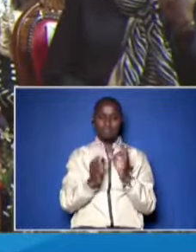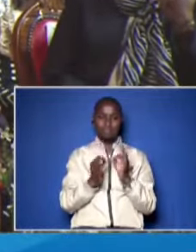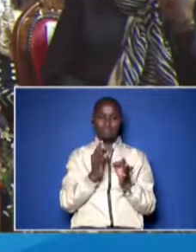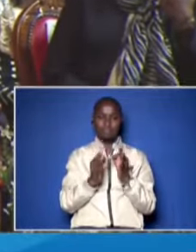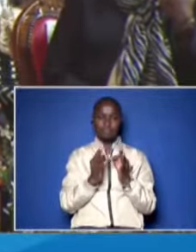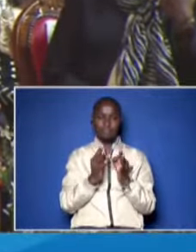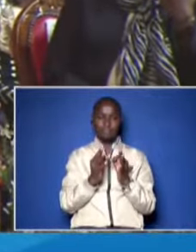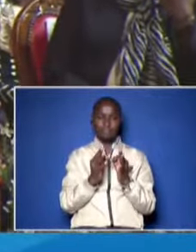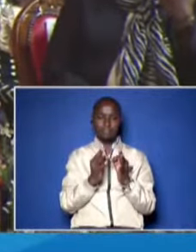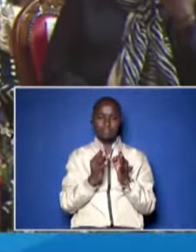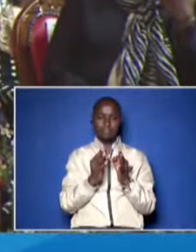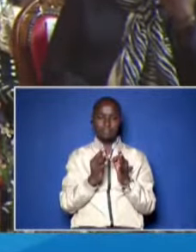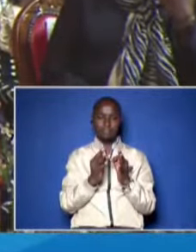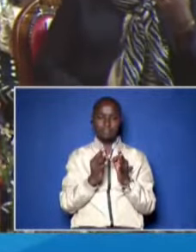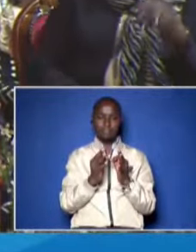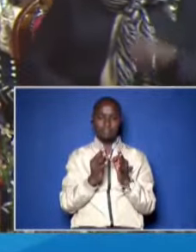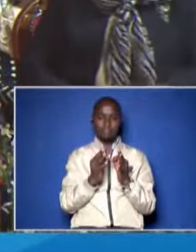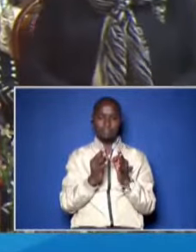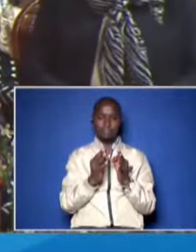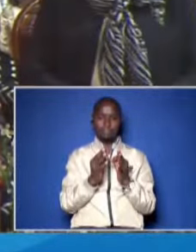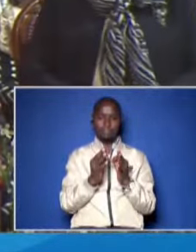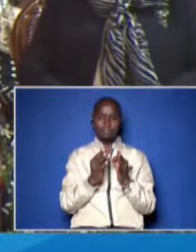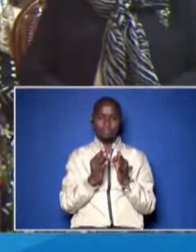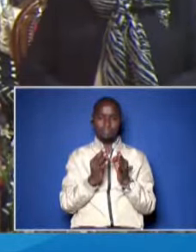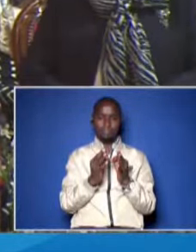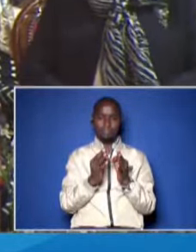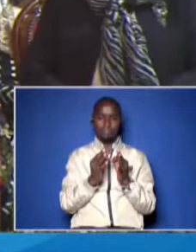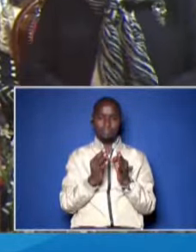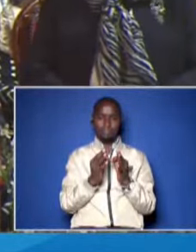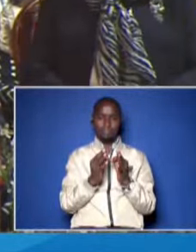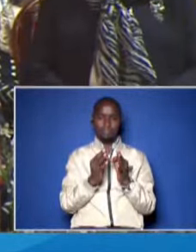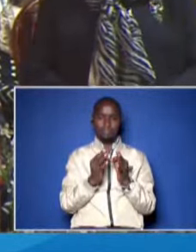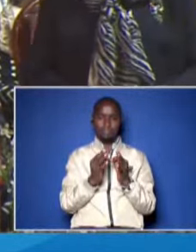into and the spears into pruning